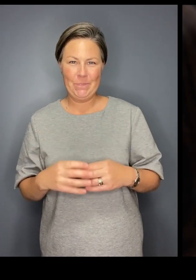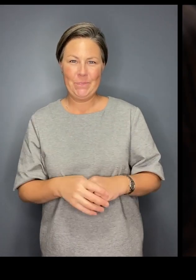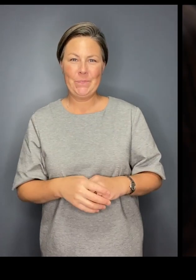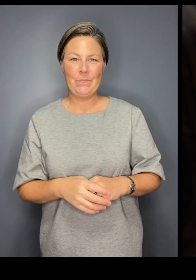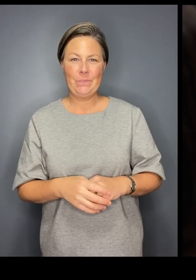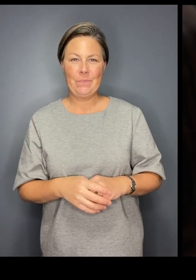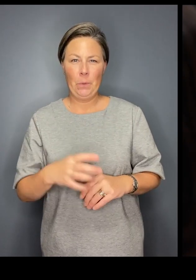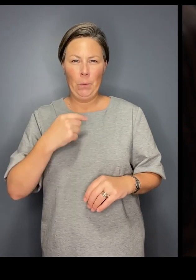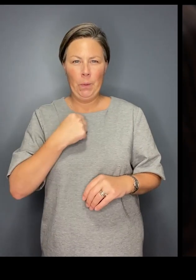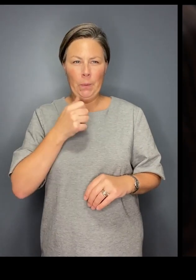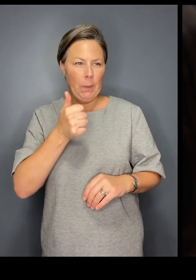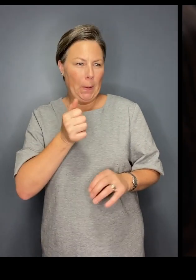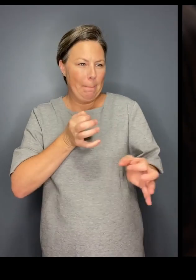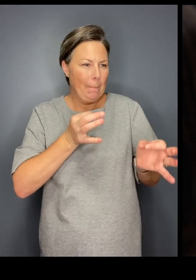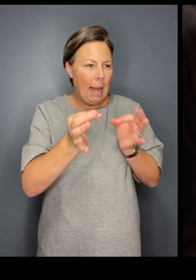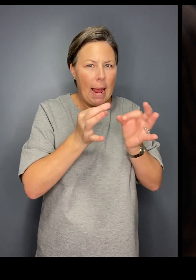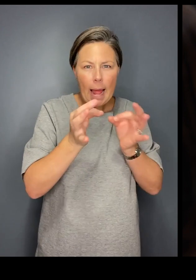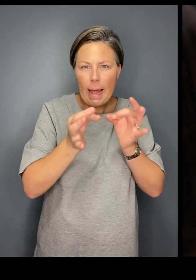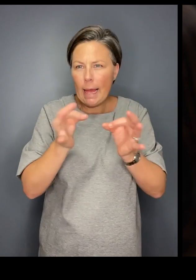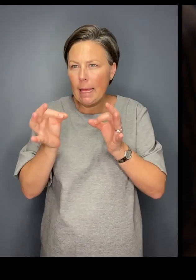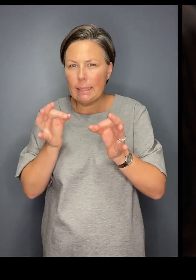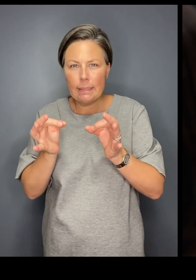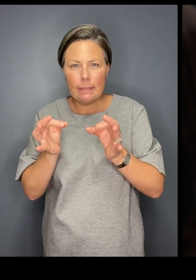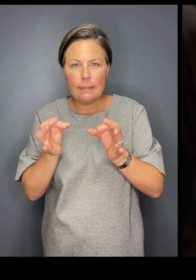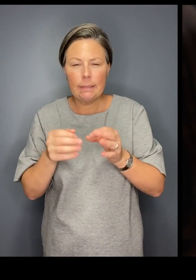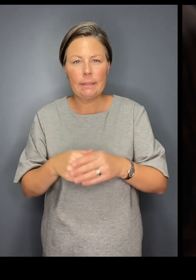plan or act